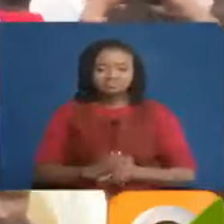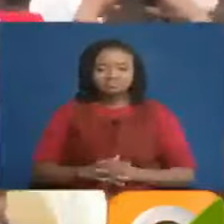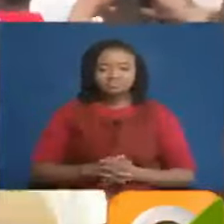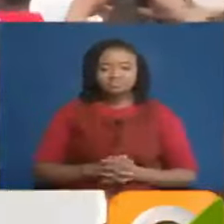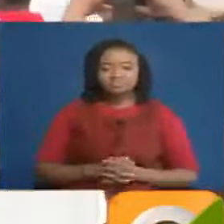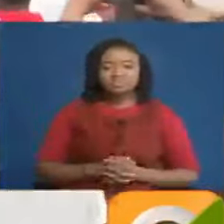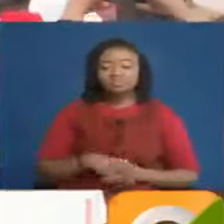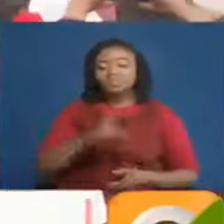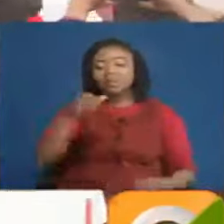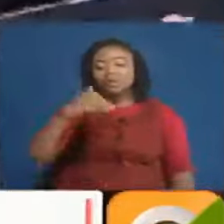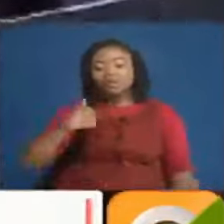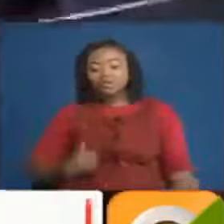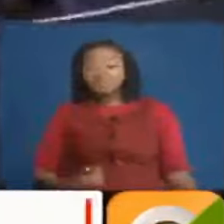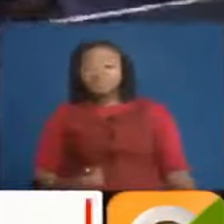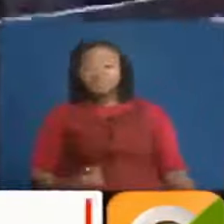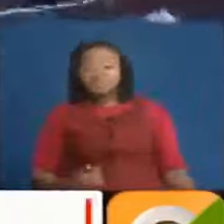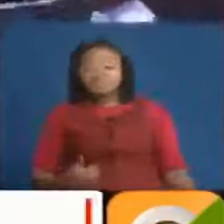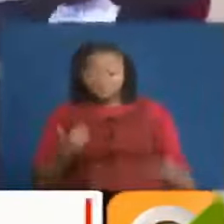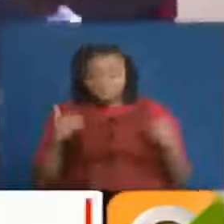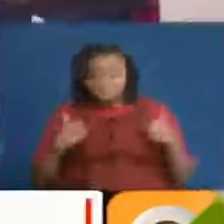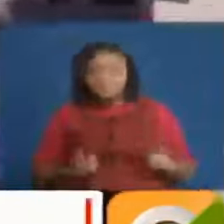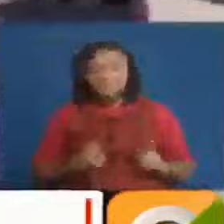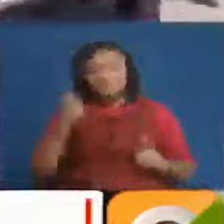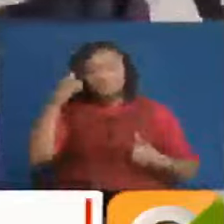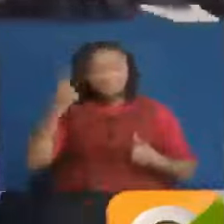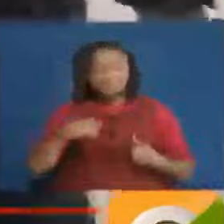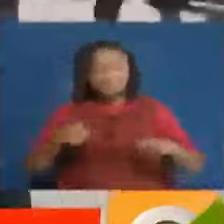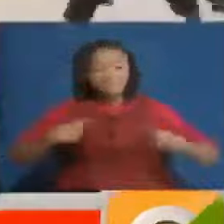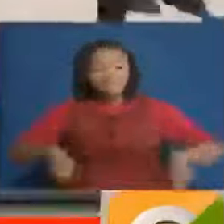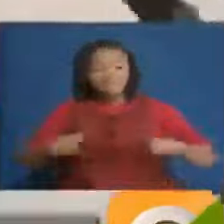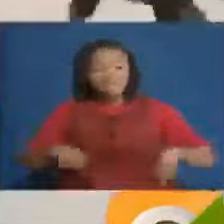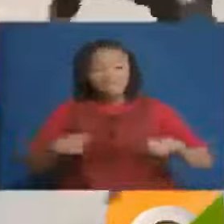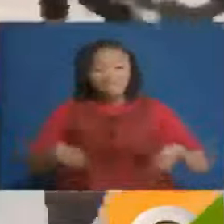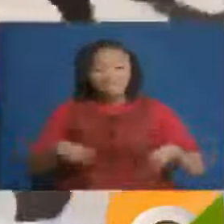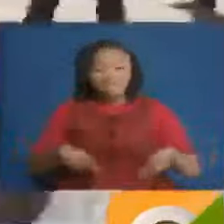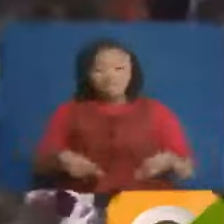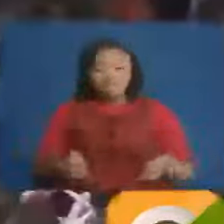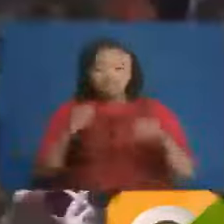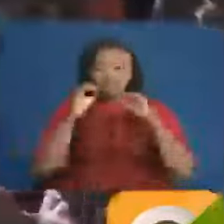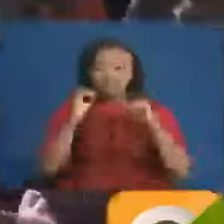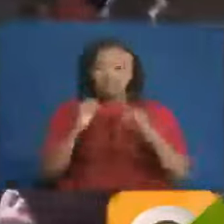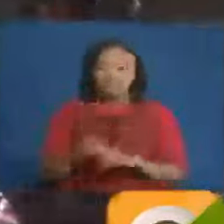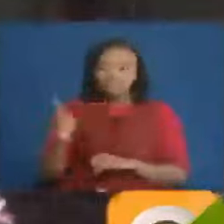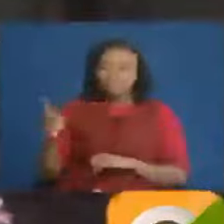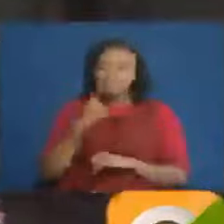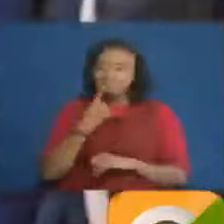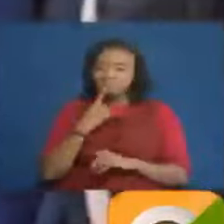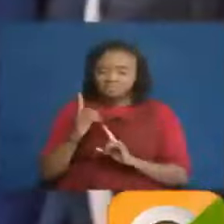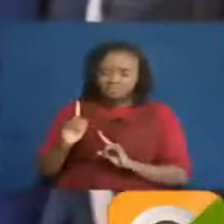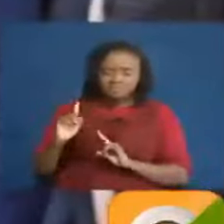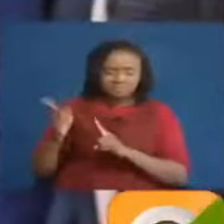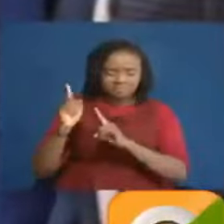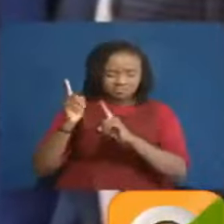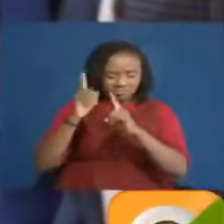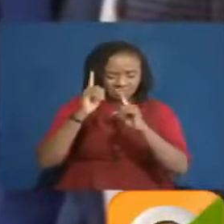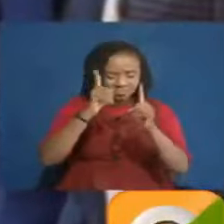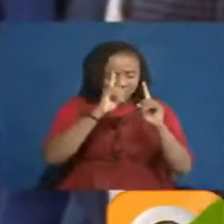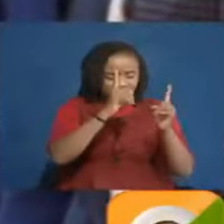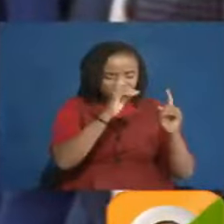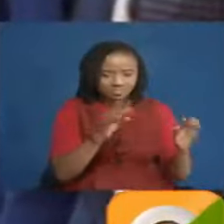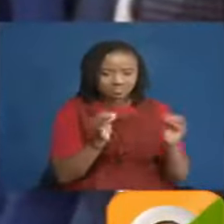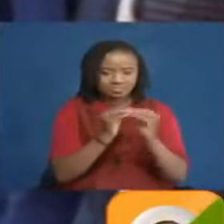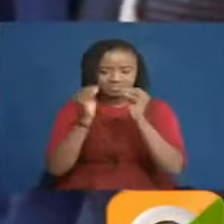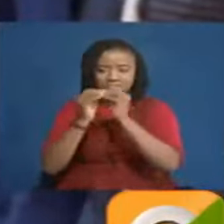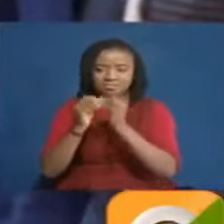Mimi ni mtu ya kuuziwa uoga. The deputy president seems keen on running his Meet the People tour through the weekend, even as his